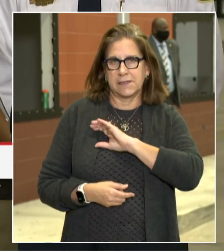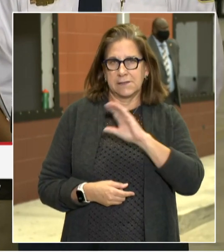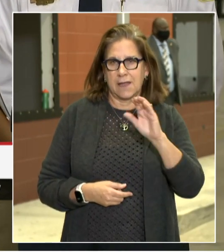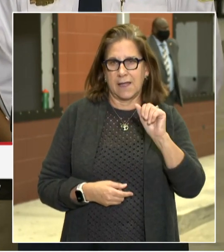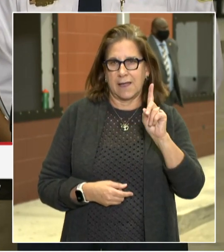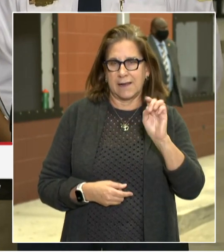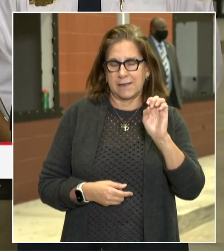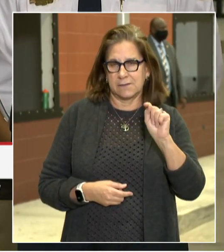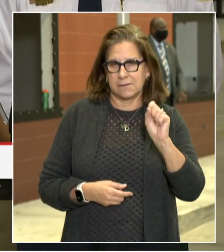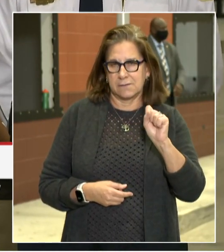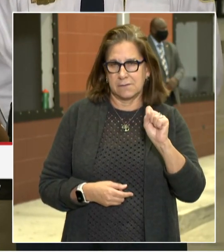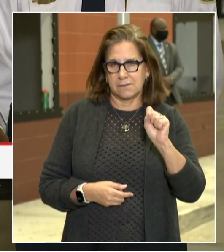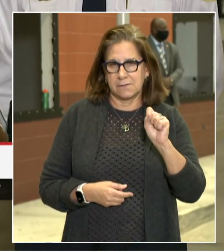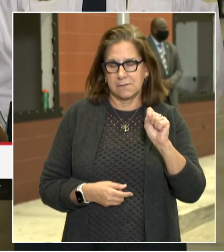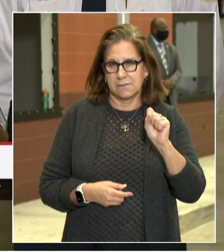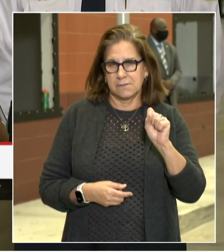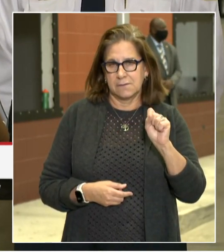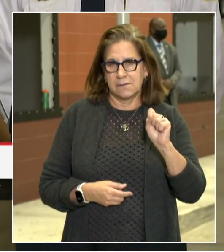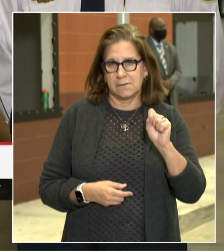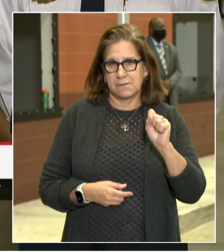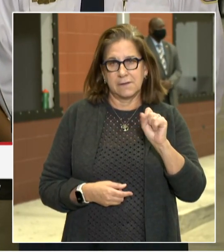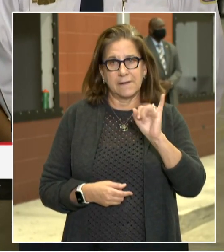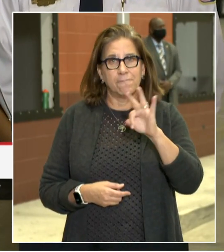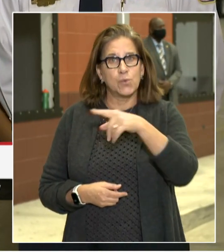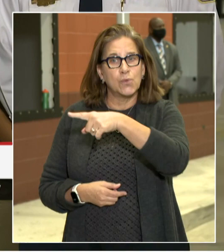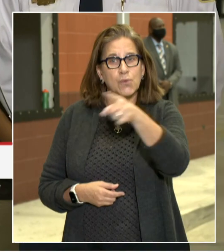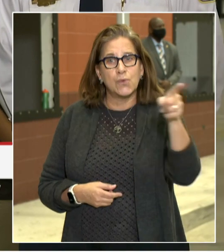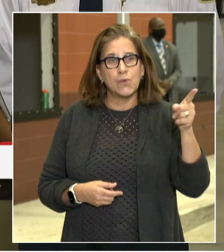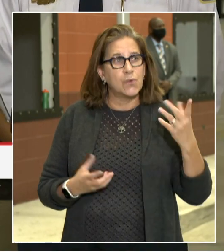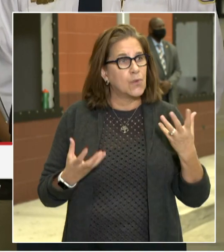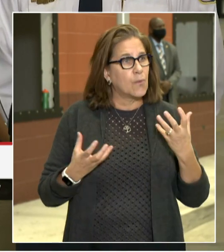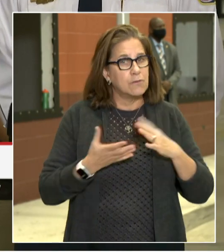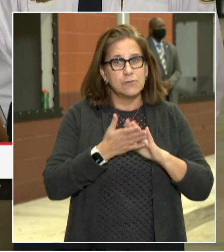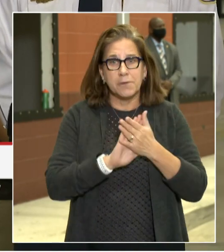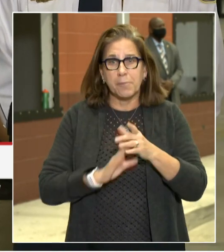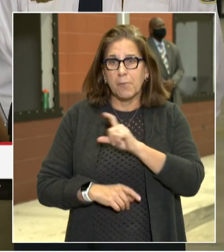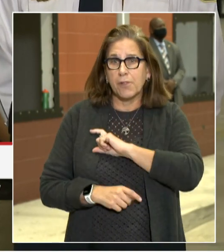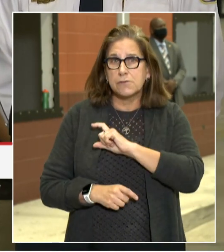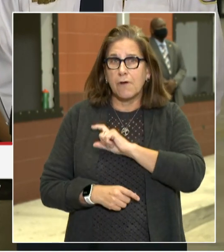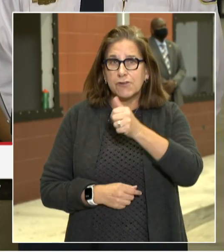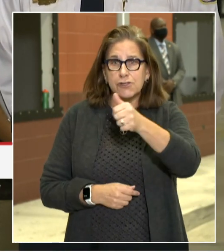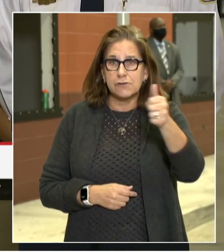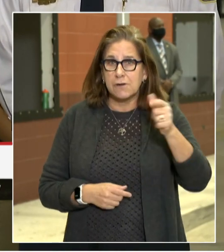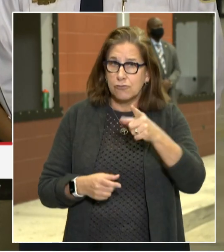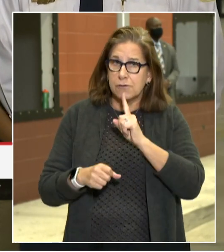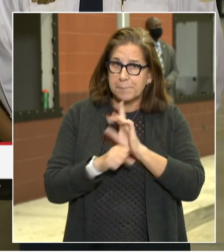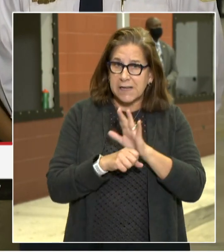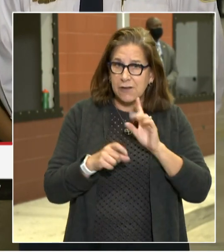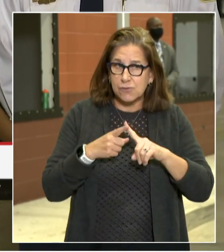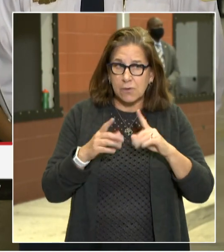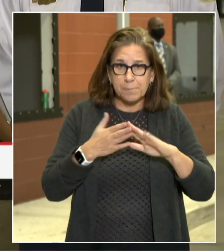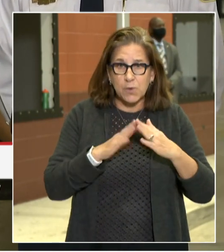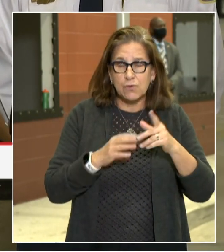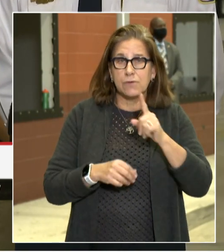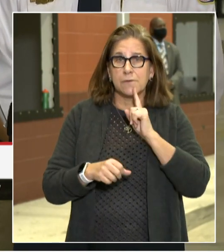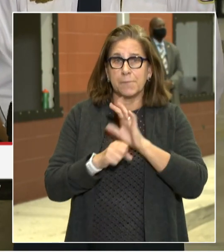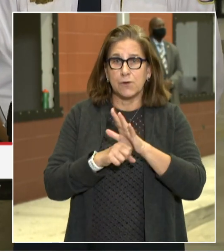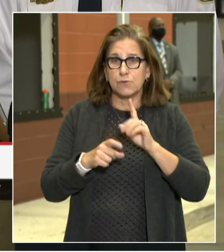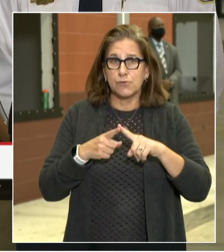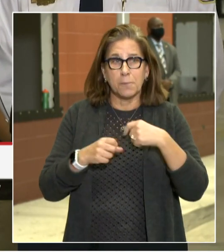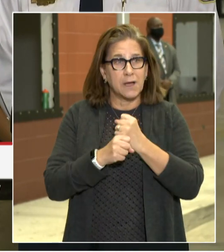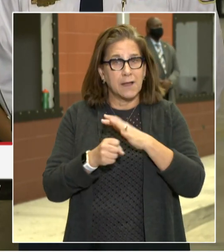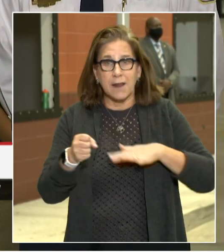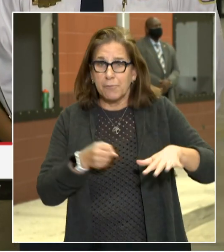people who's committed to this city, to providing safe neighborhoods and building trust